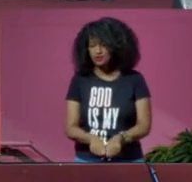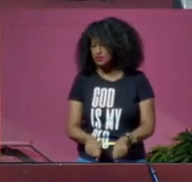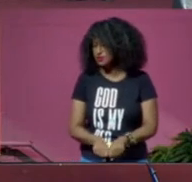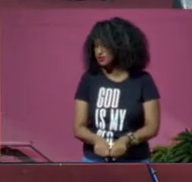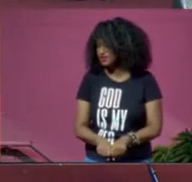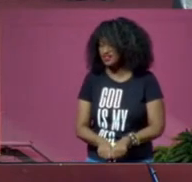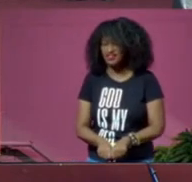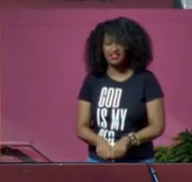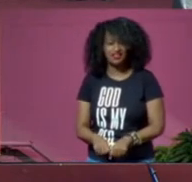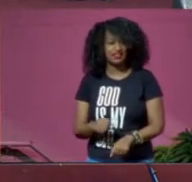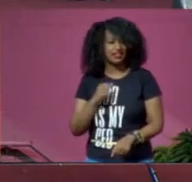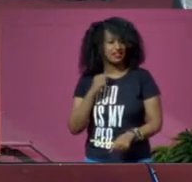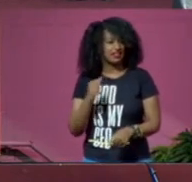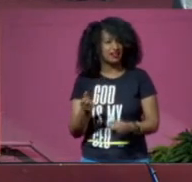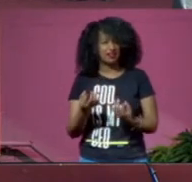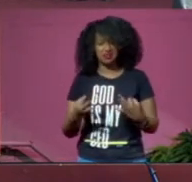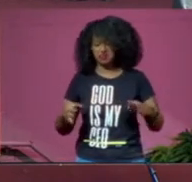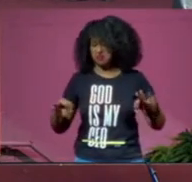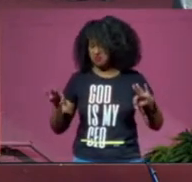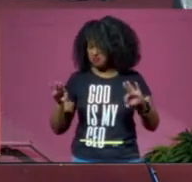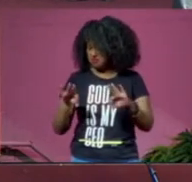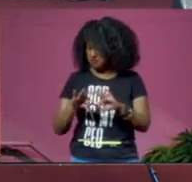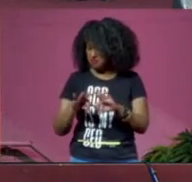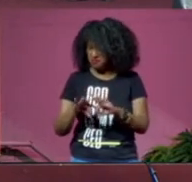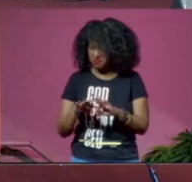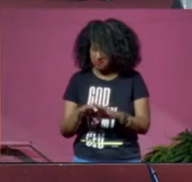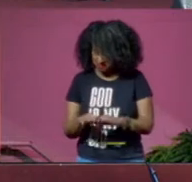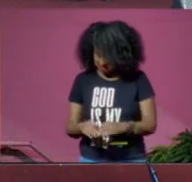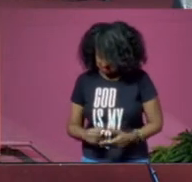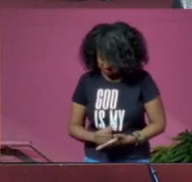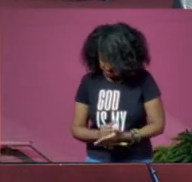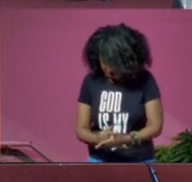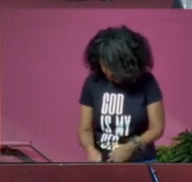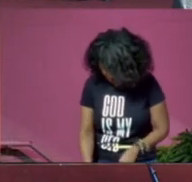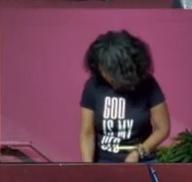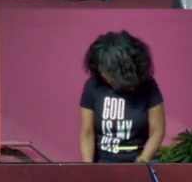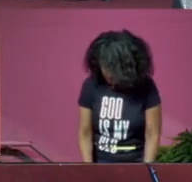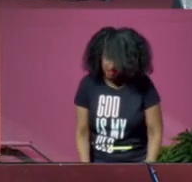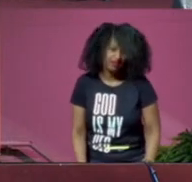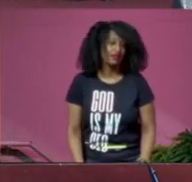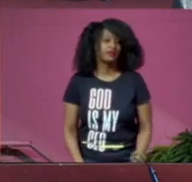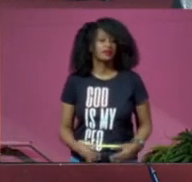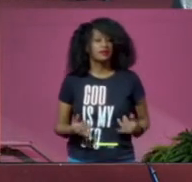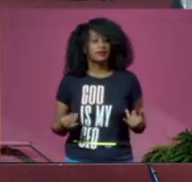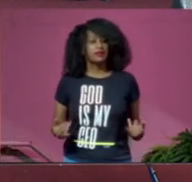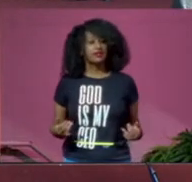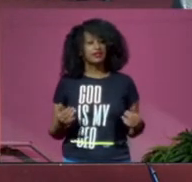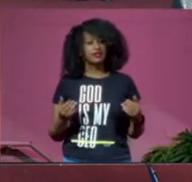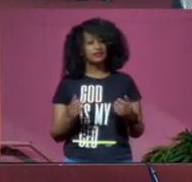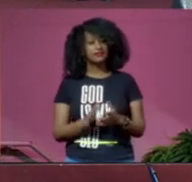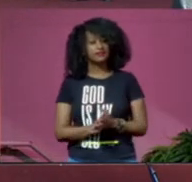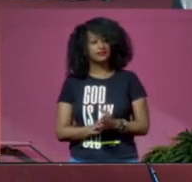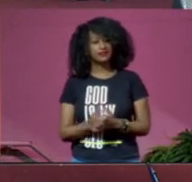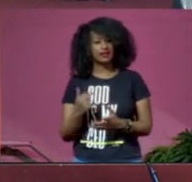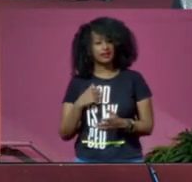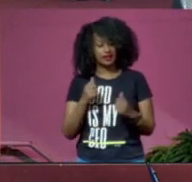not worthy to stoop down and even untie. I baptize you with water,